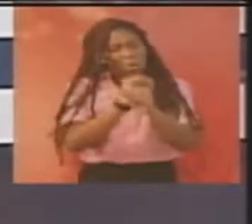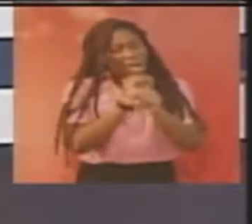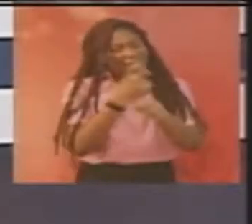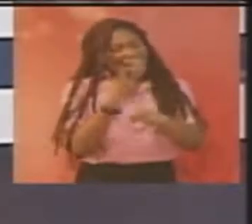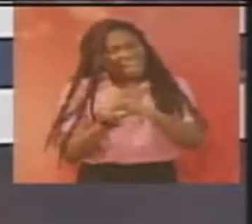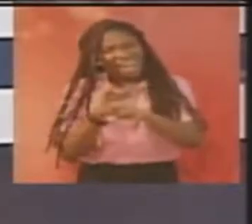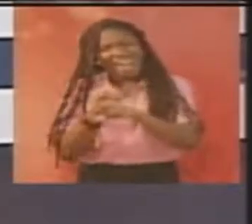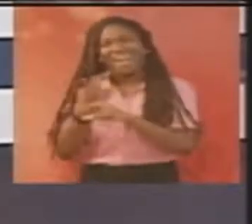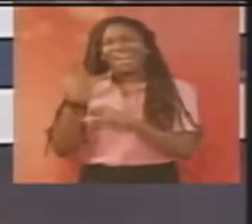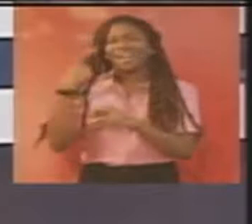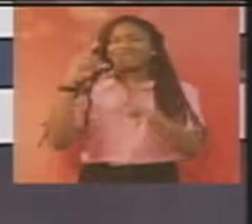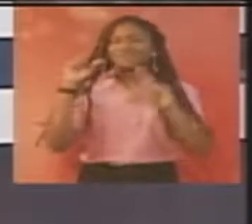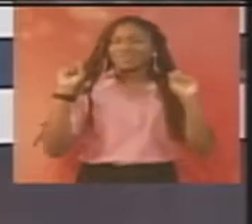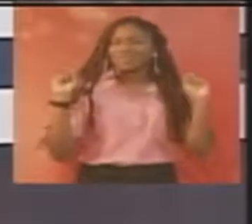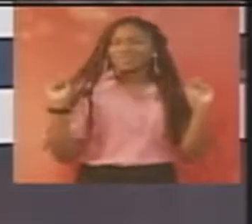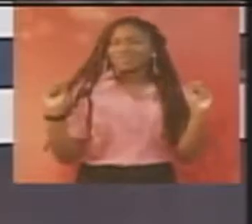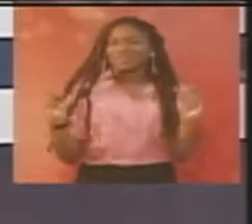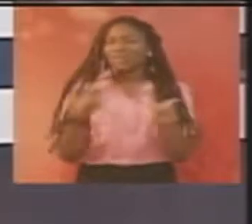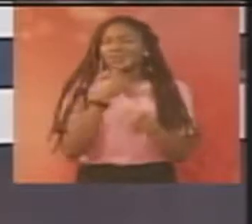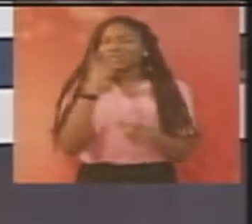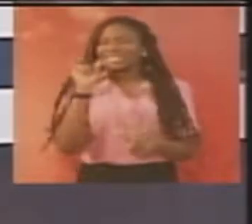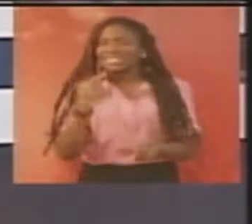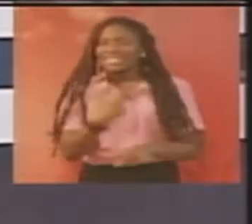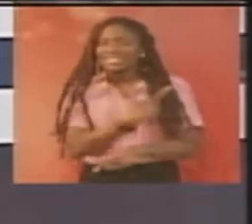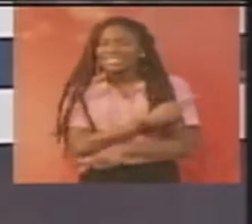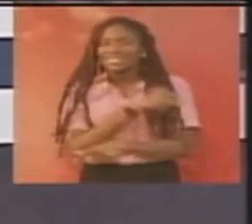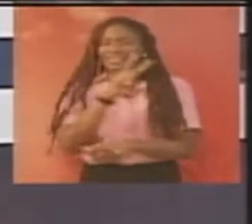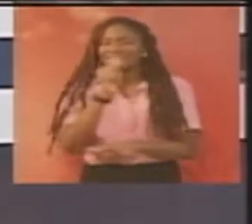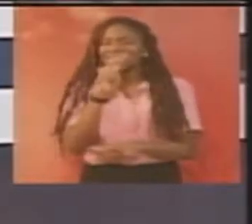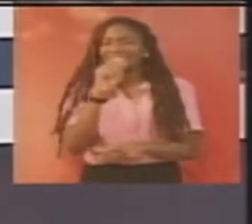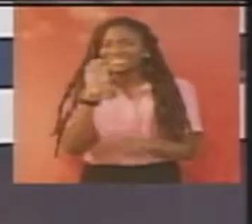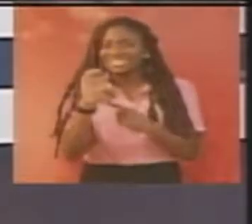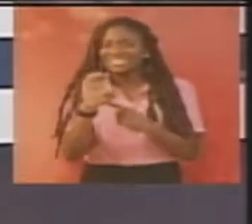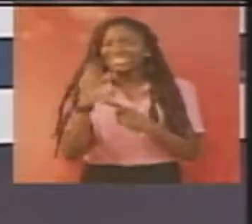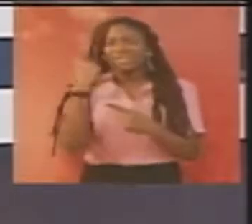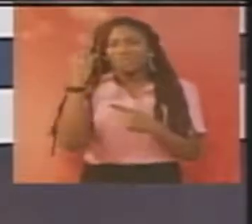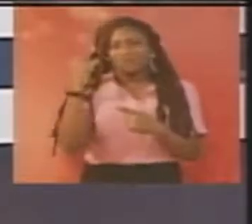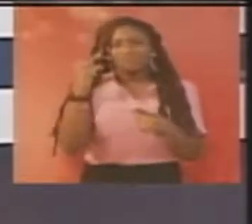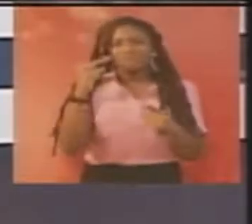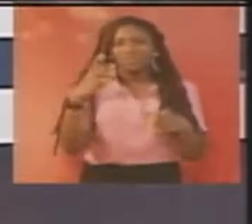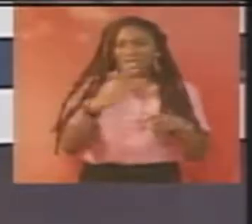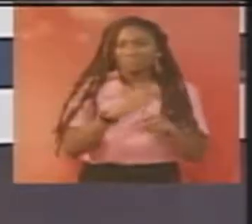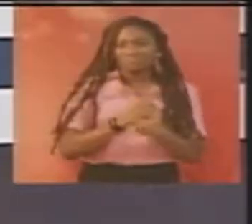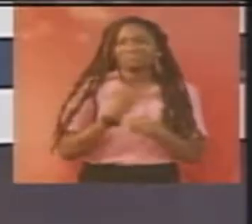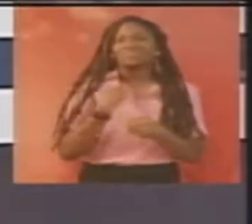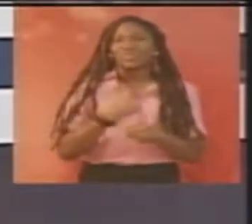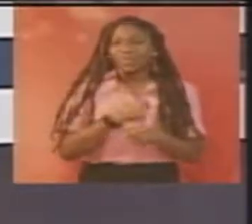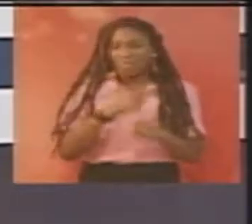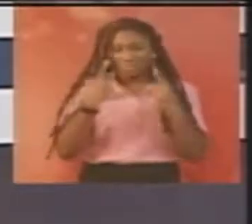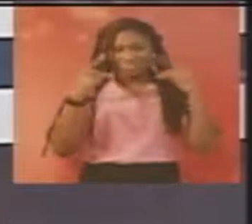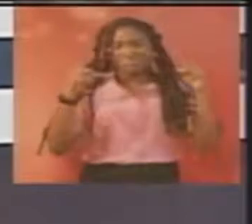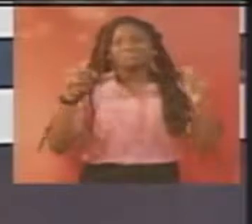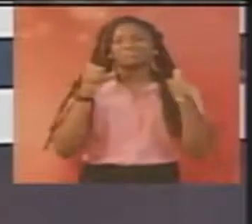the population who requires the vaccines in, and we are doing exceptionally well, I must